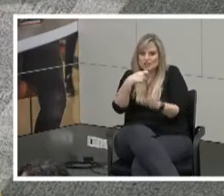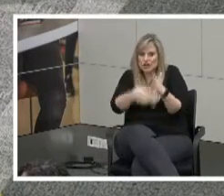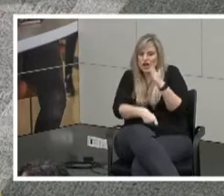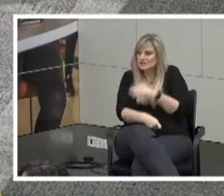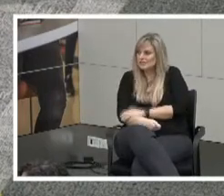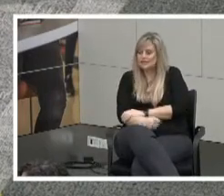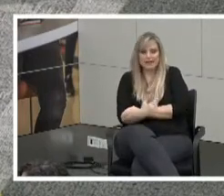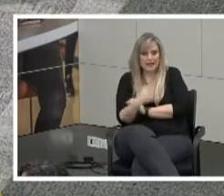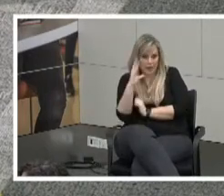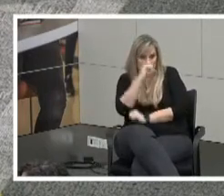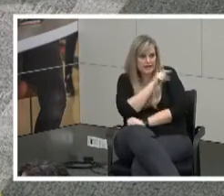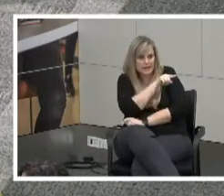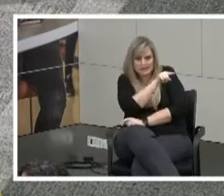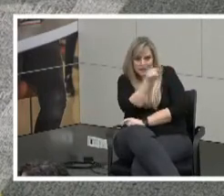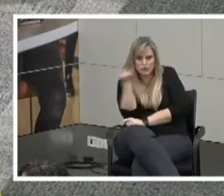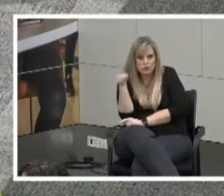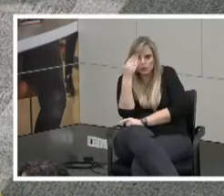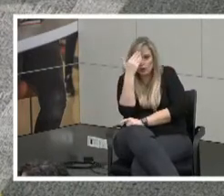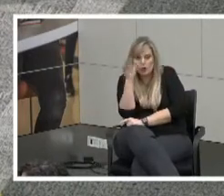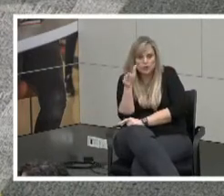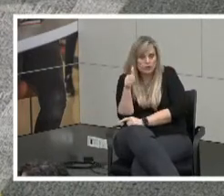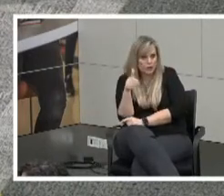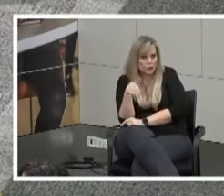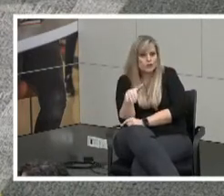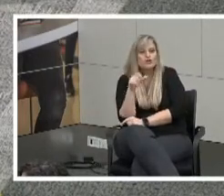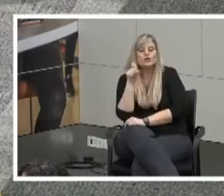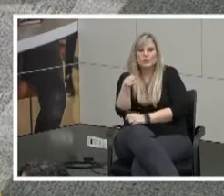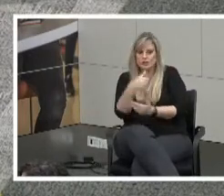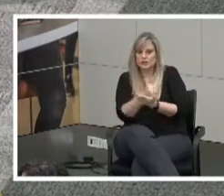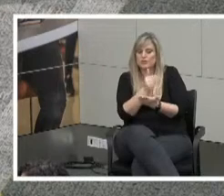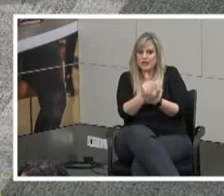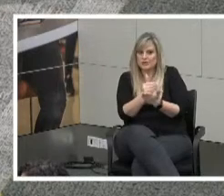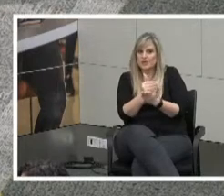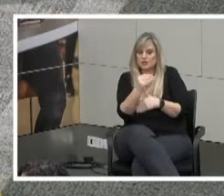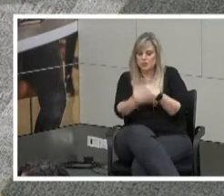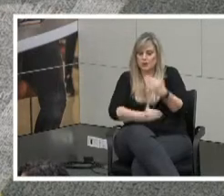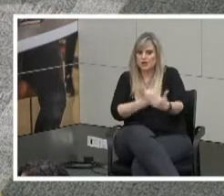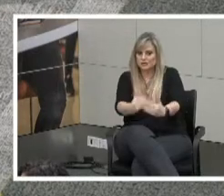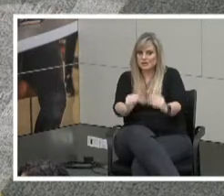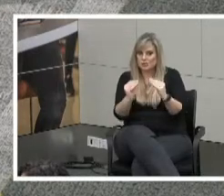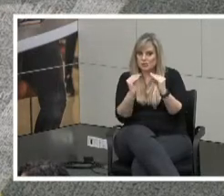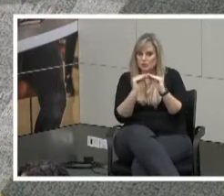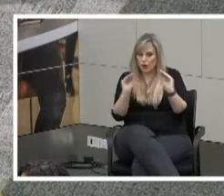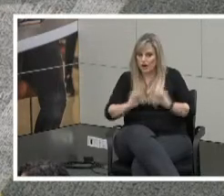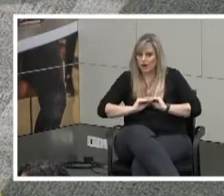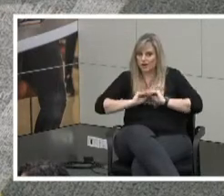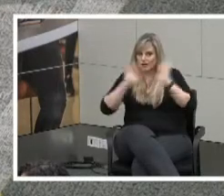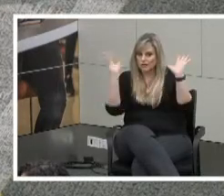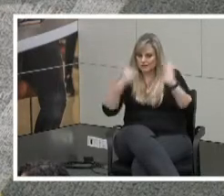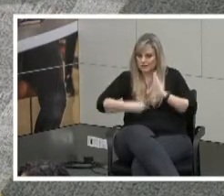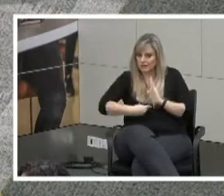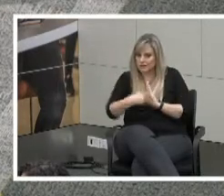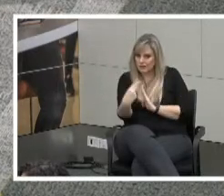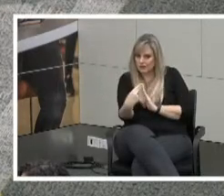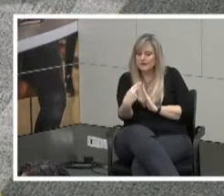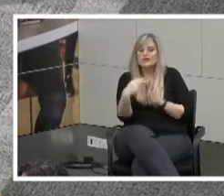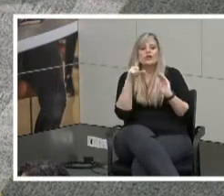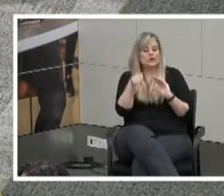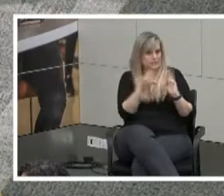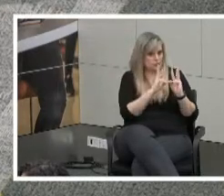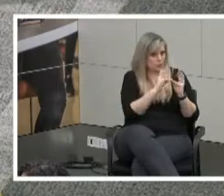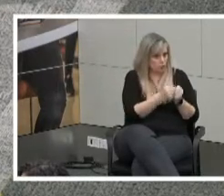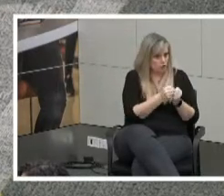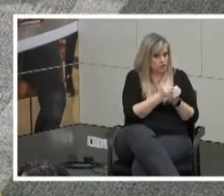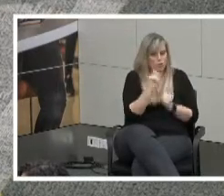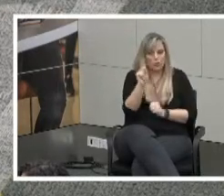guess none of you do either you need to make the budgeting process more transparent there needs to be workshops